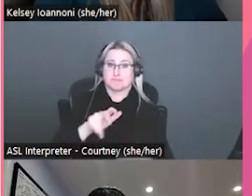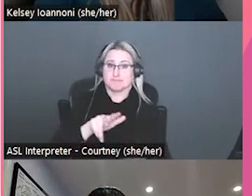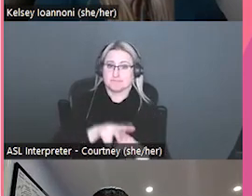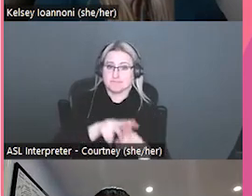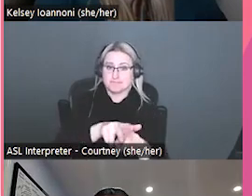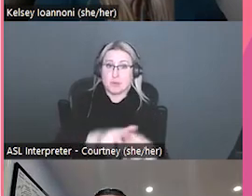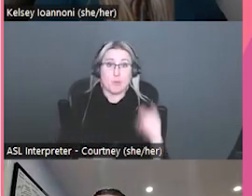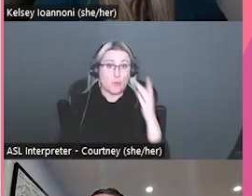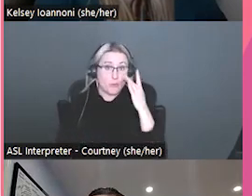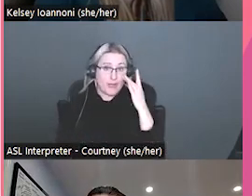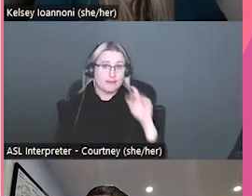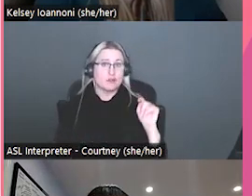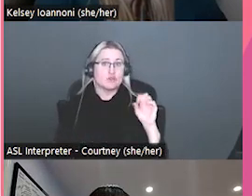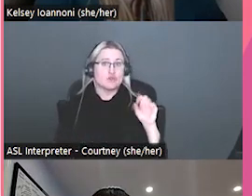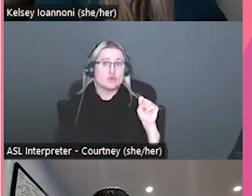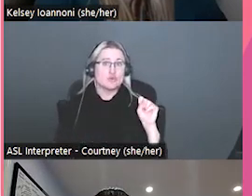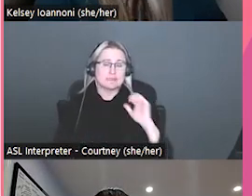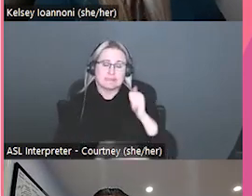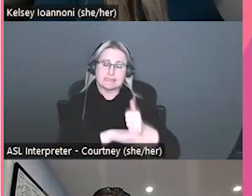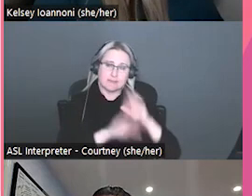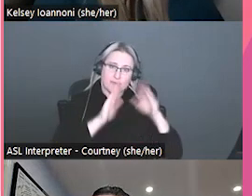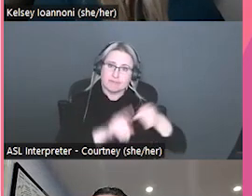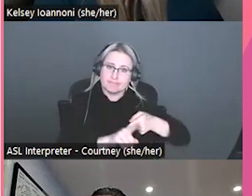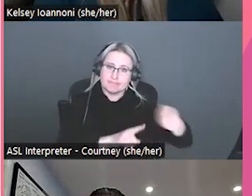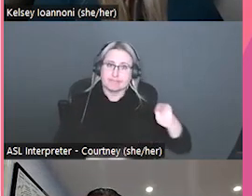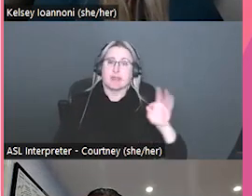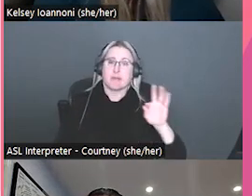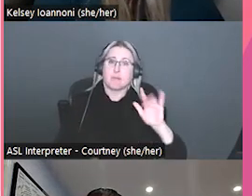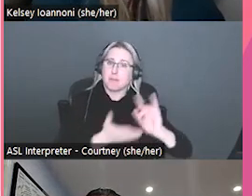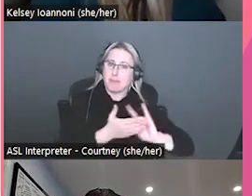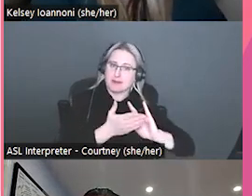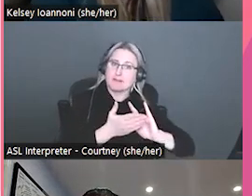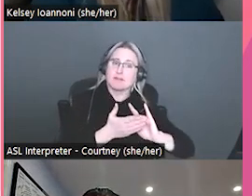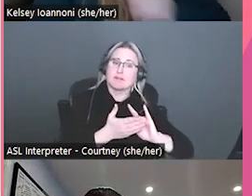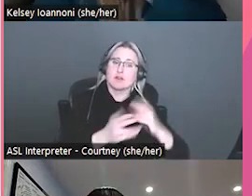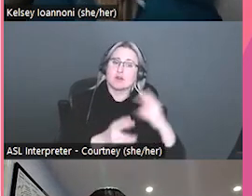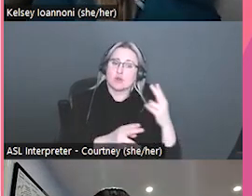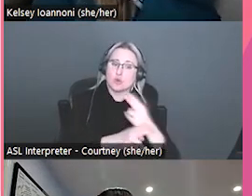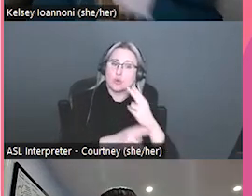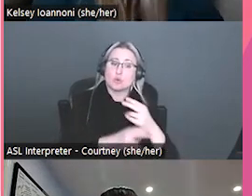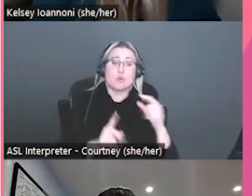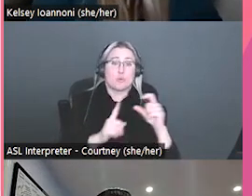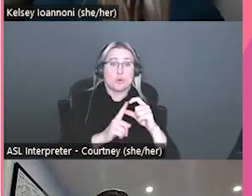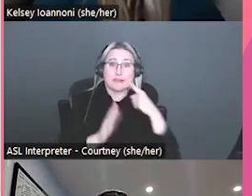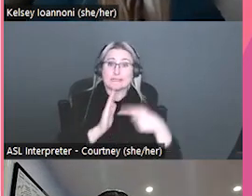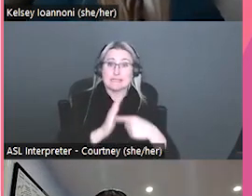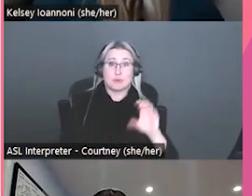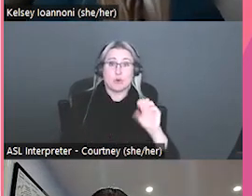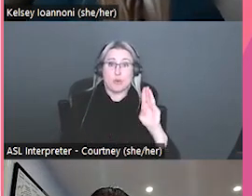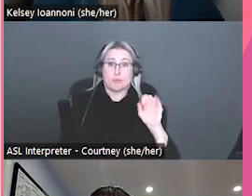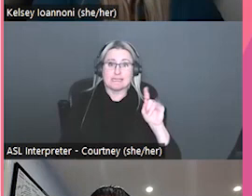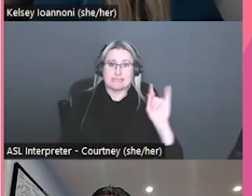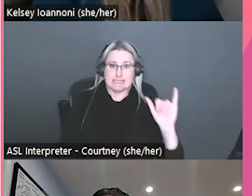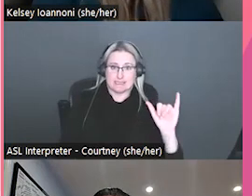to establish a medical framing of fatness through the language of, for instance, obesity. So in Fat